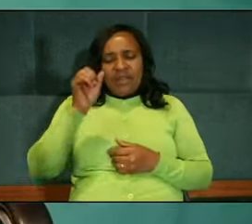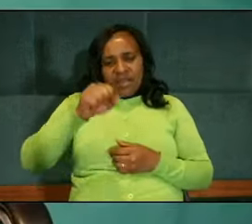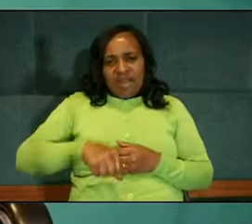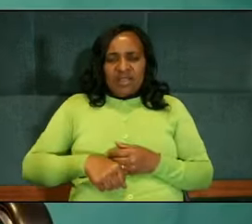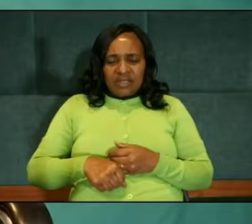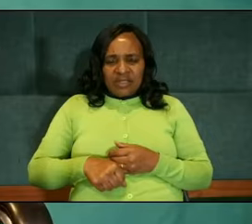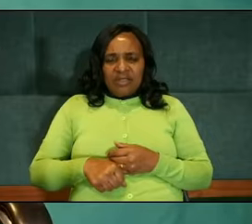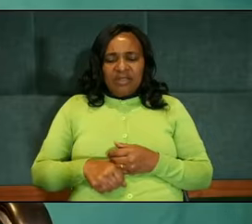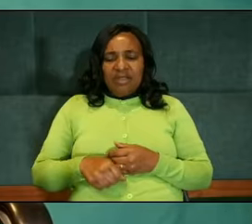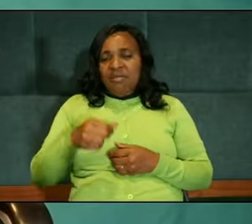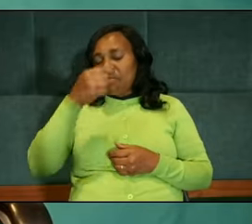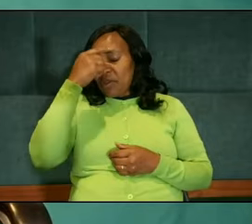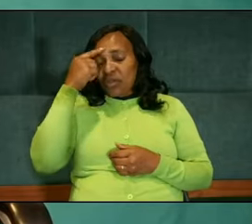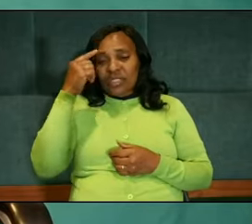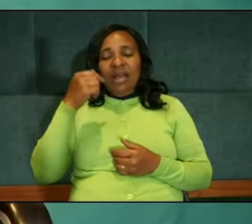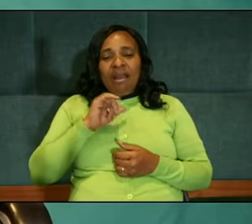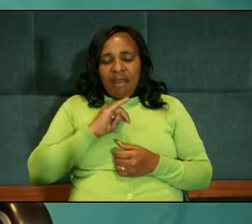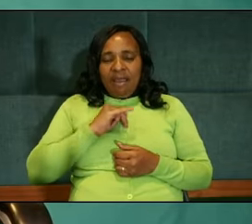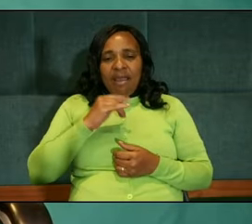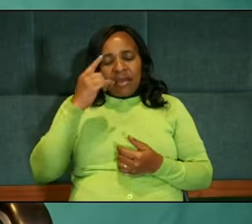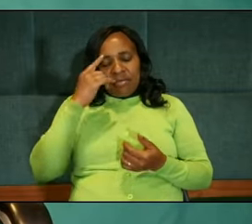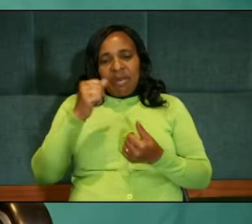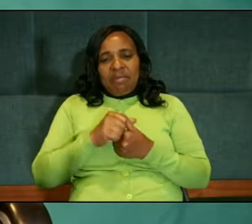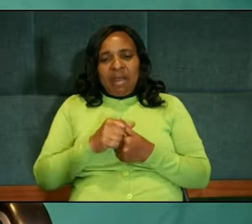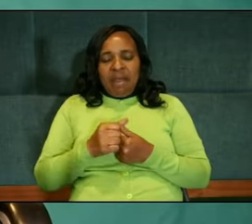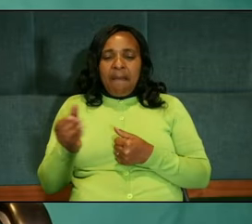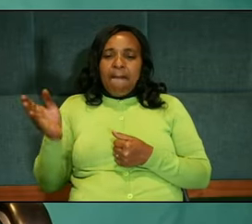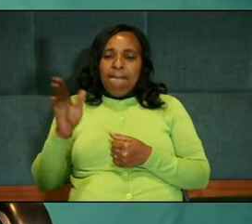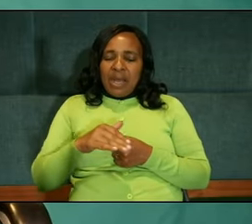Yes, I'll say yes, because I remember back